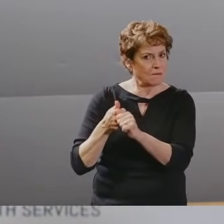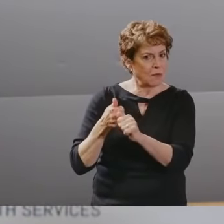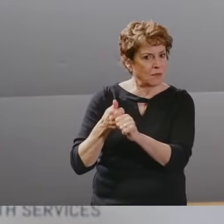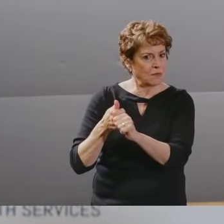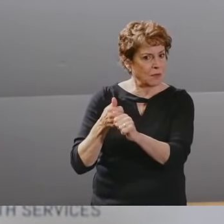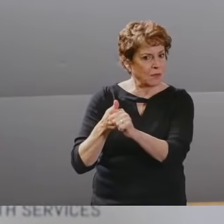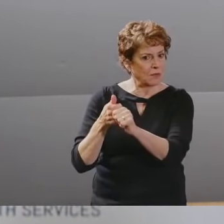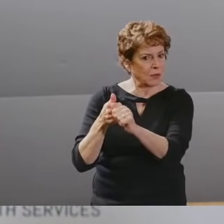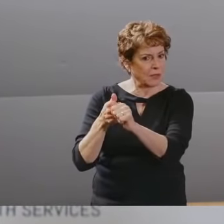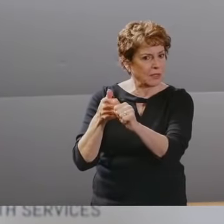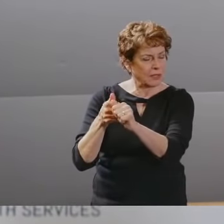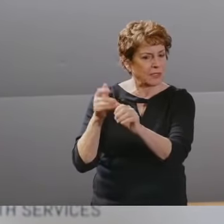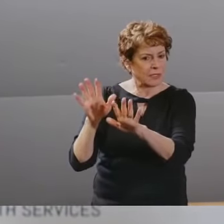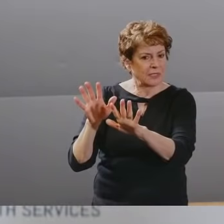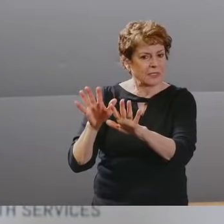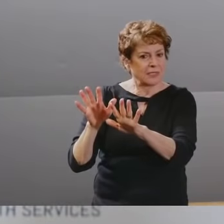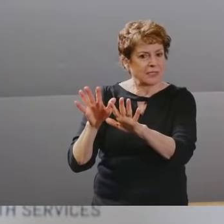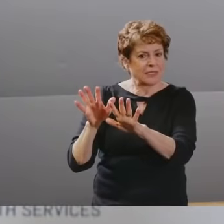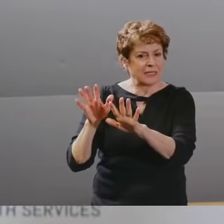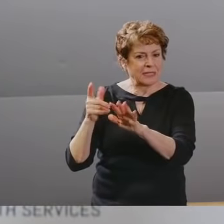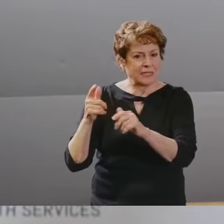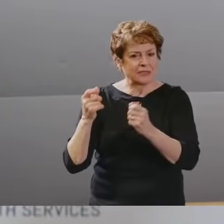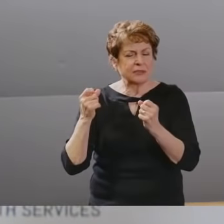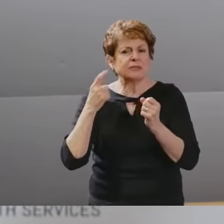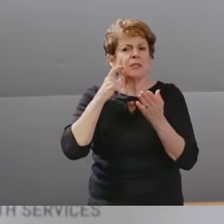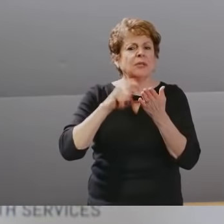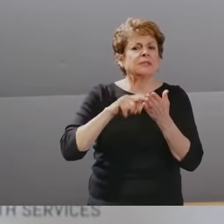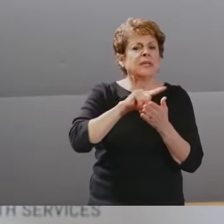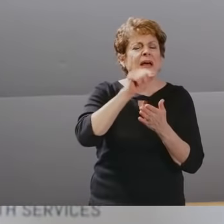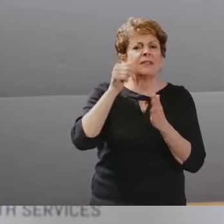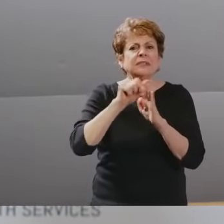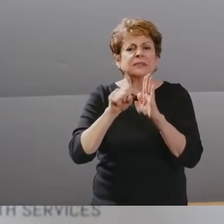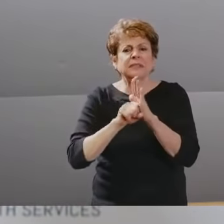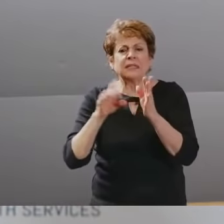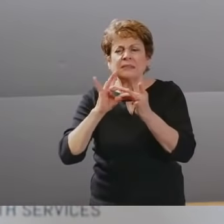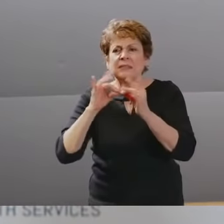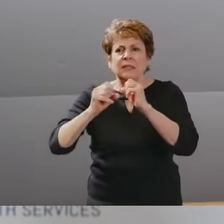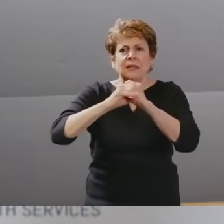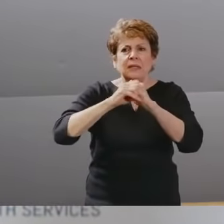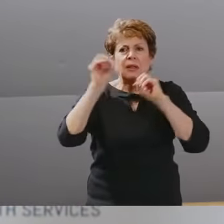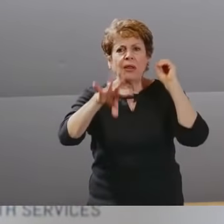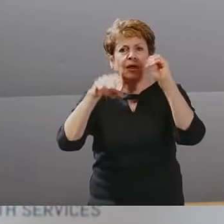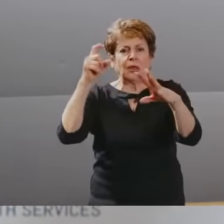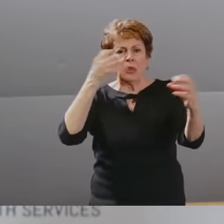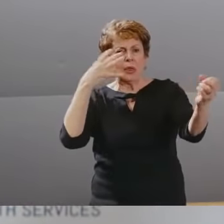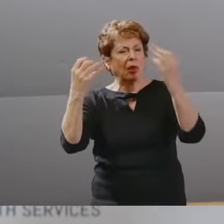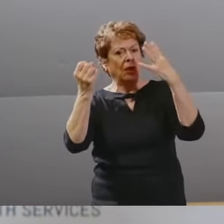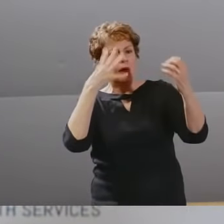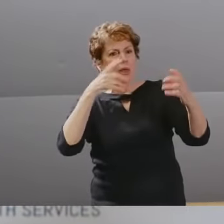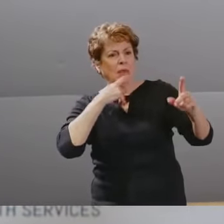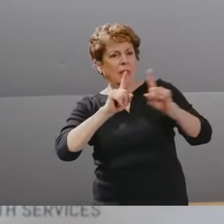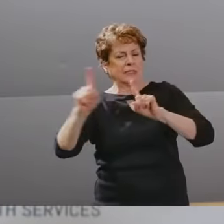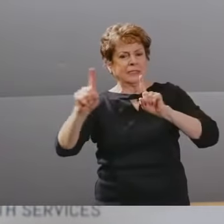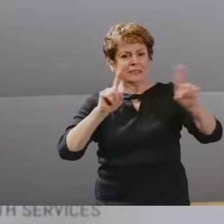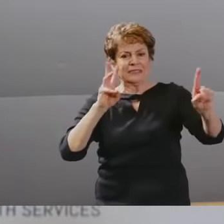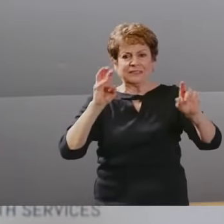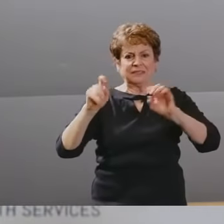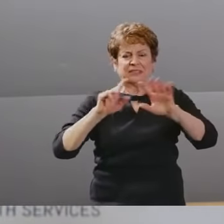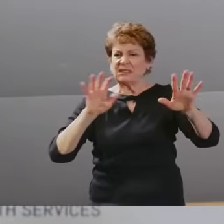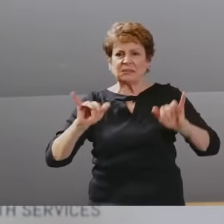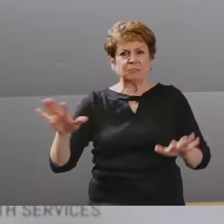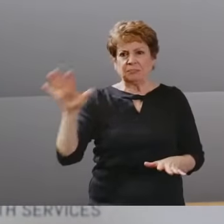without seeing messaging about masks and physical distancing. And Arizonans have been